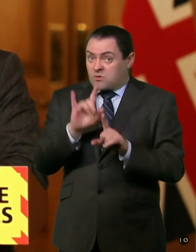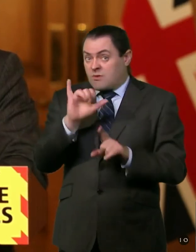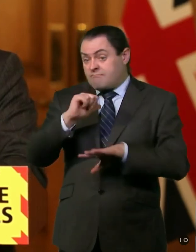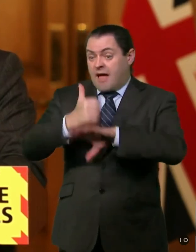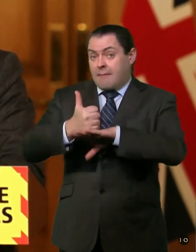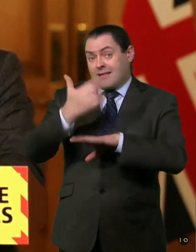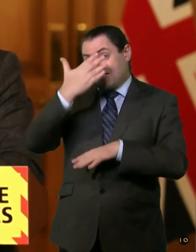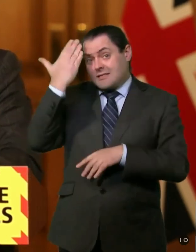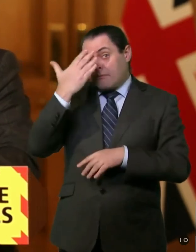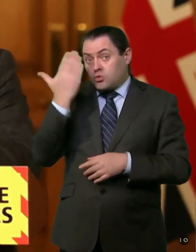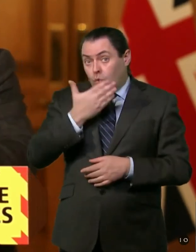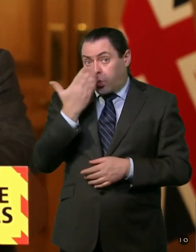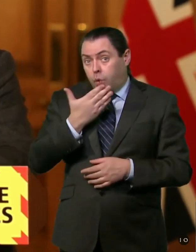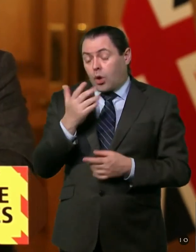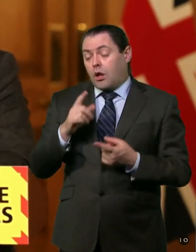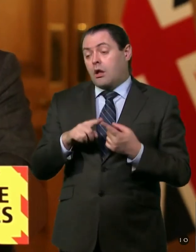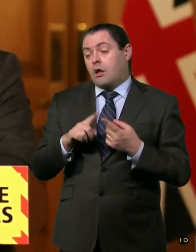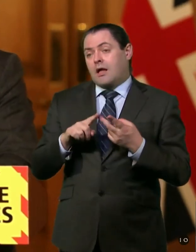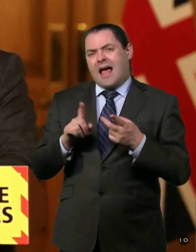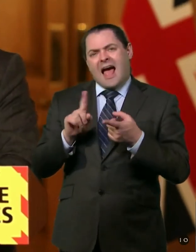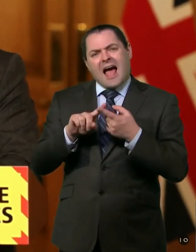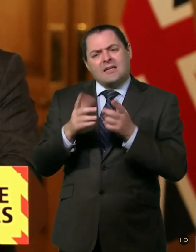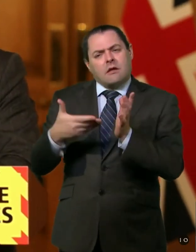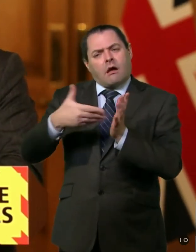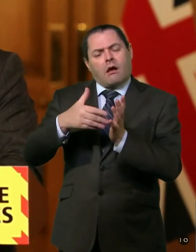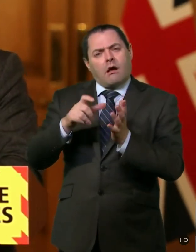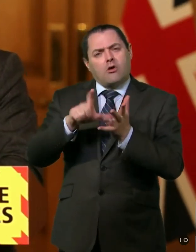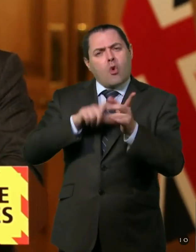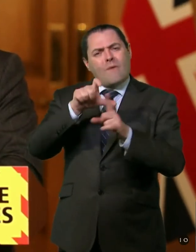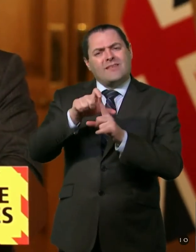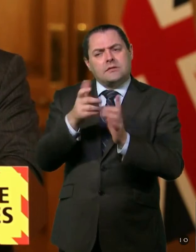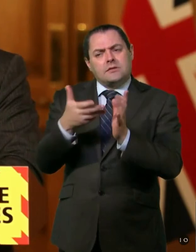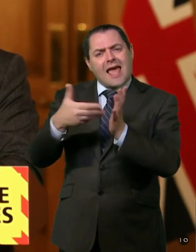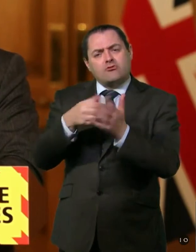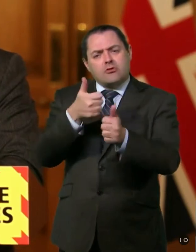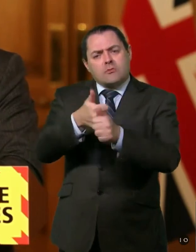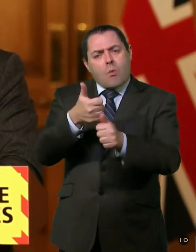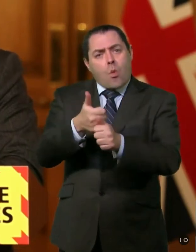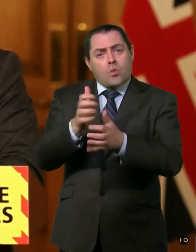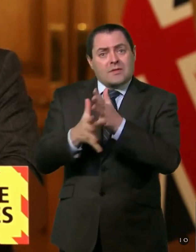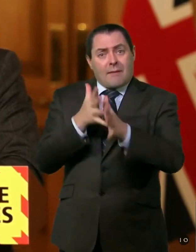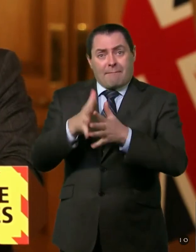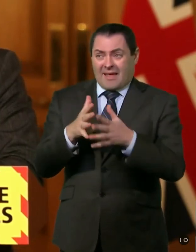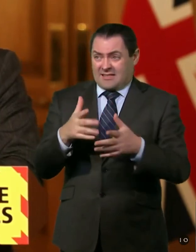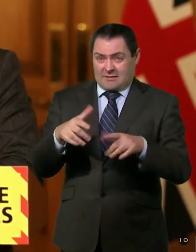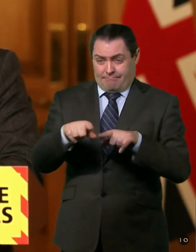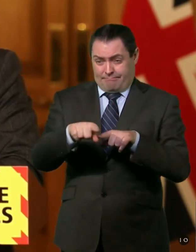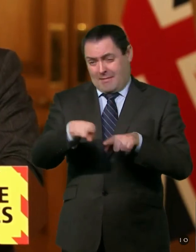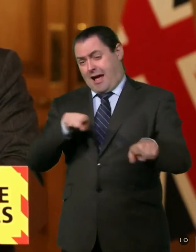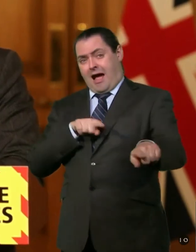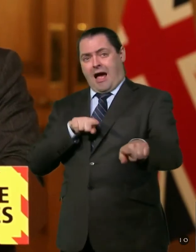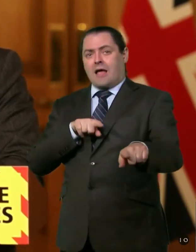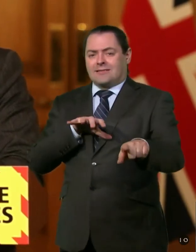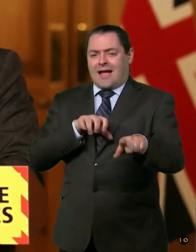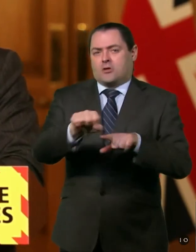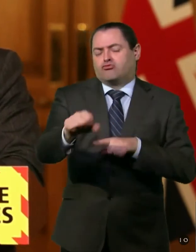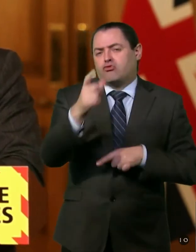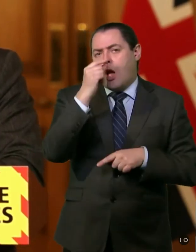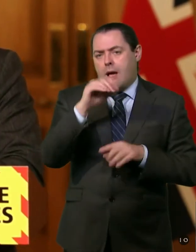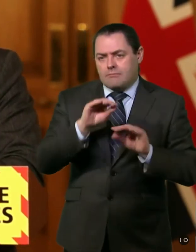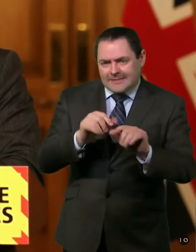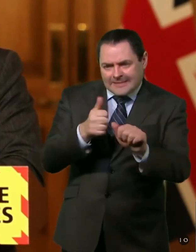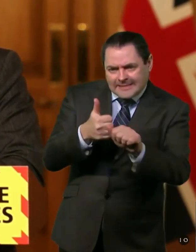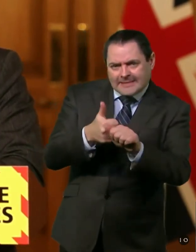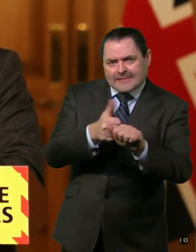premium for catch-up and support pupils to catch up. We will work with parents, teachers and